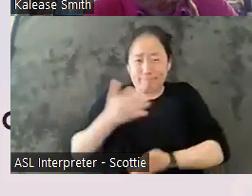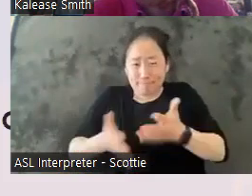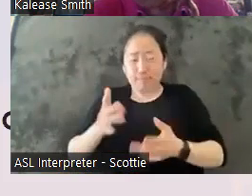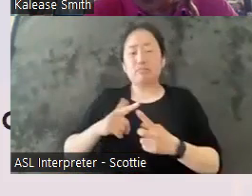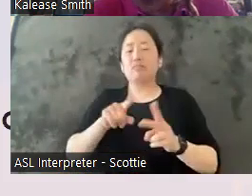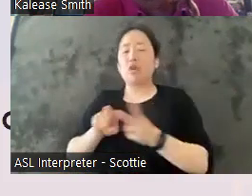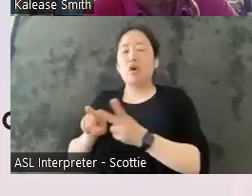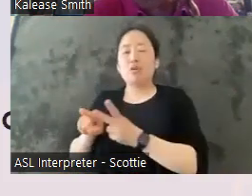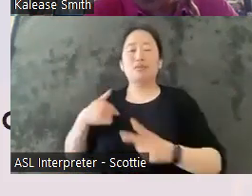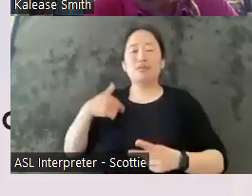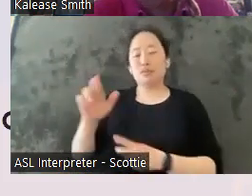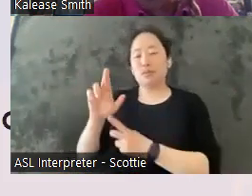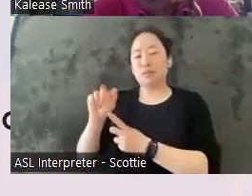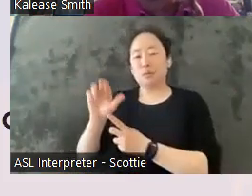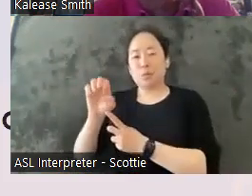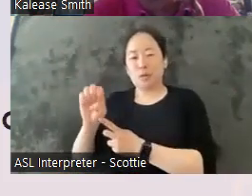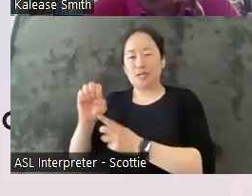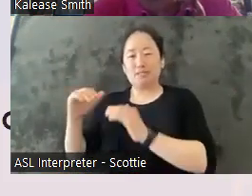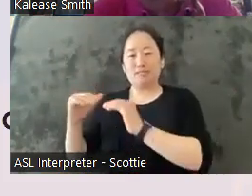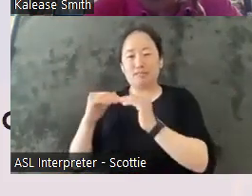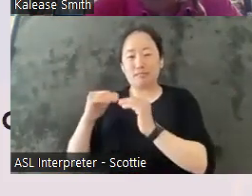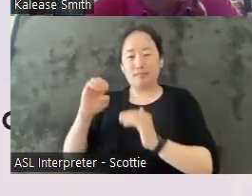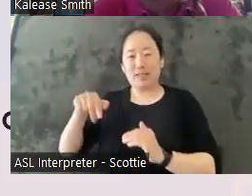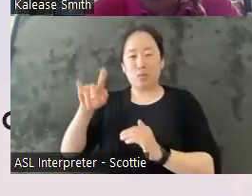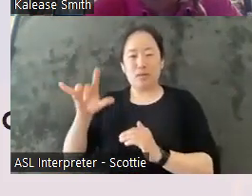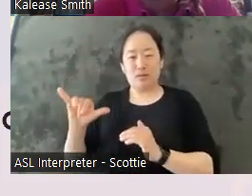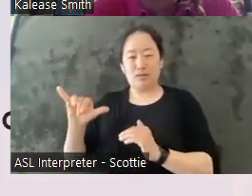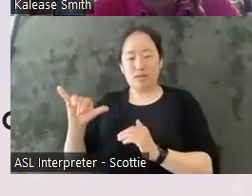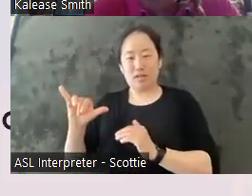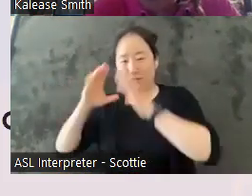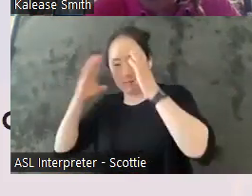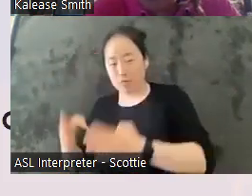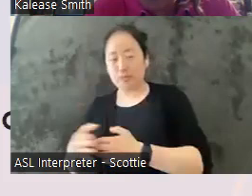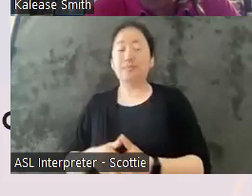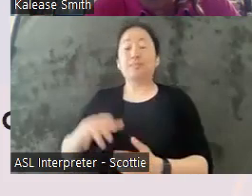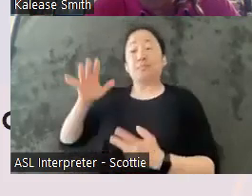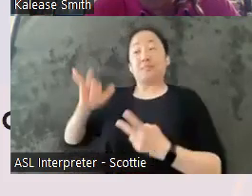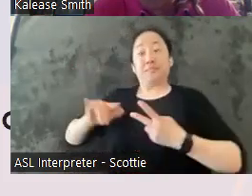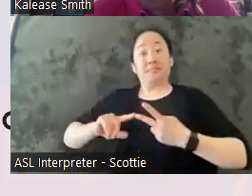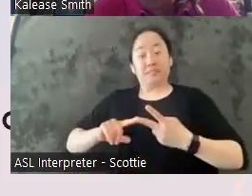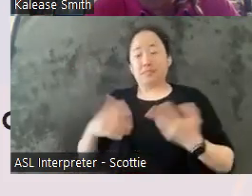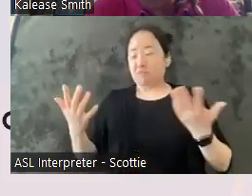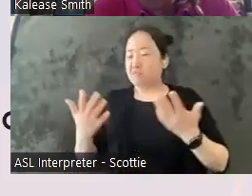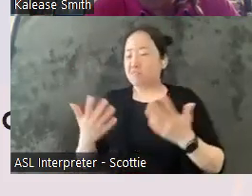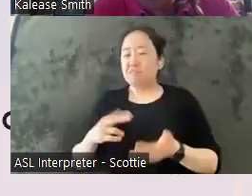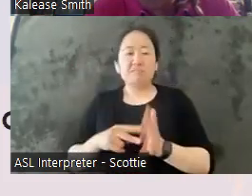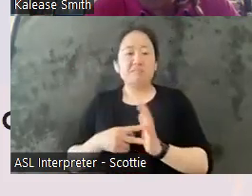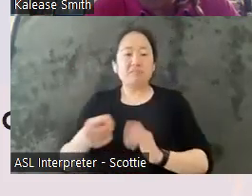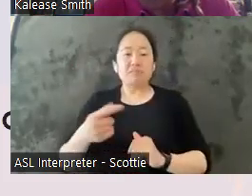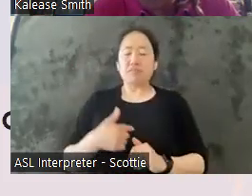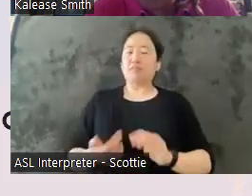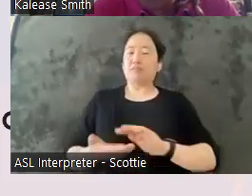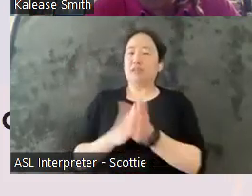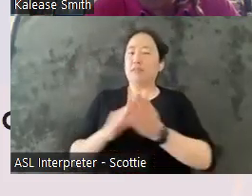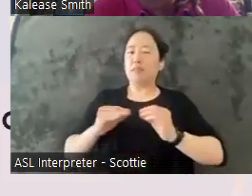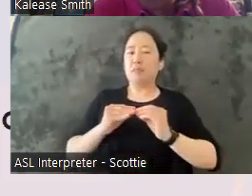our organization as well. And so, for example, in terms of racial equity, really being aware of some of the,